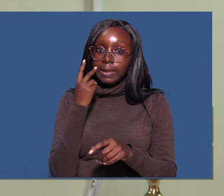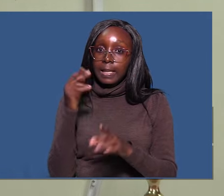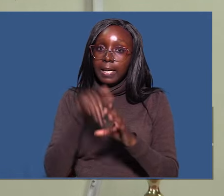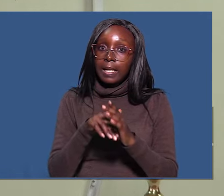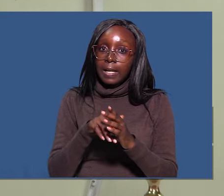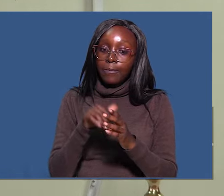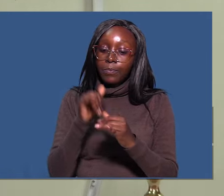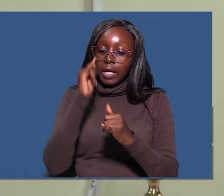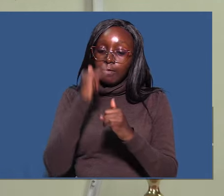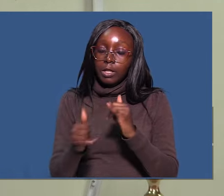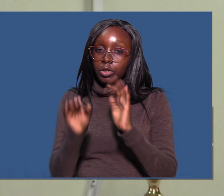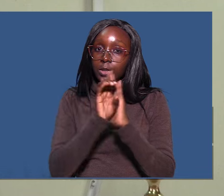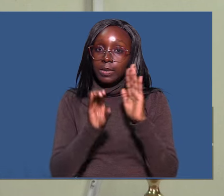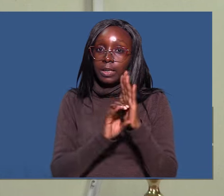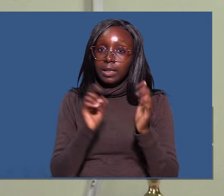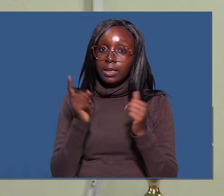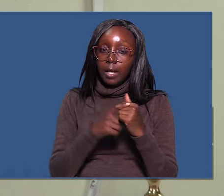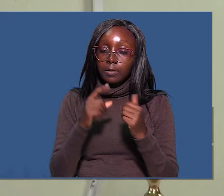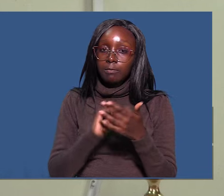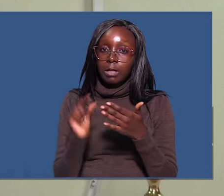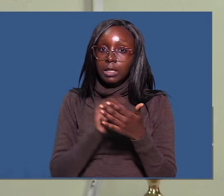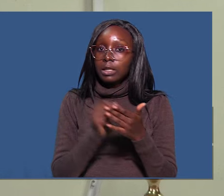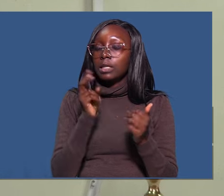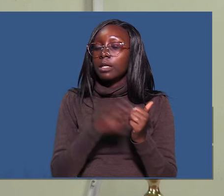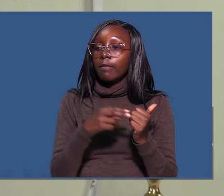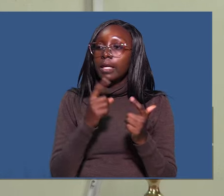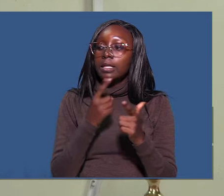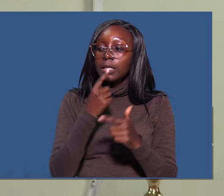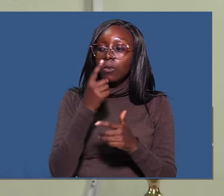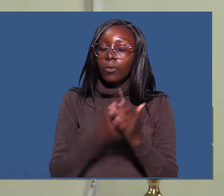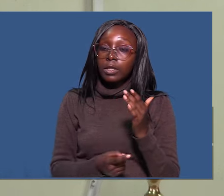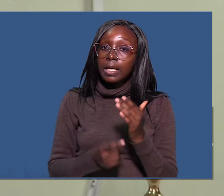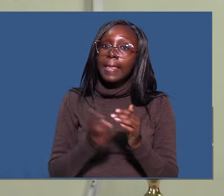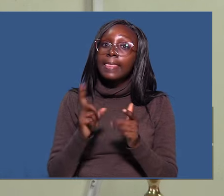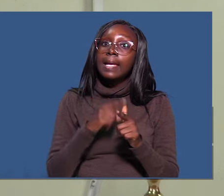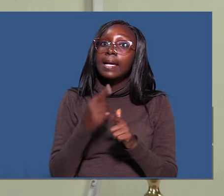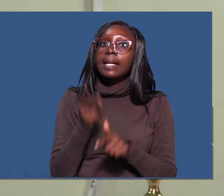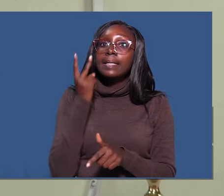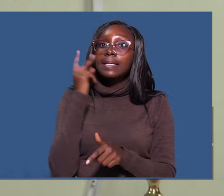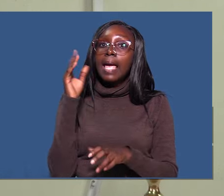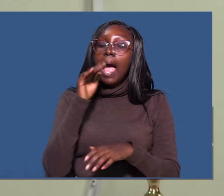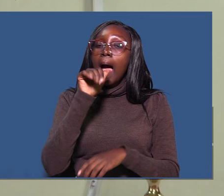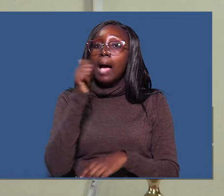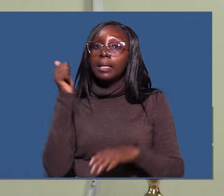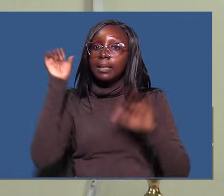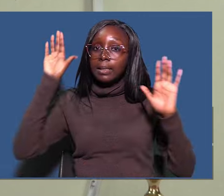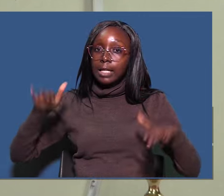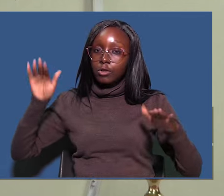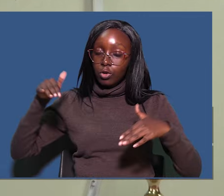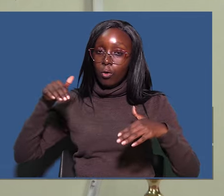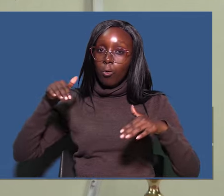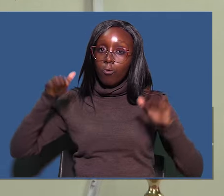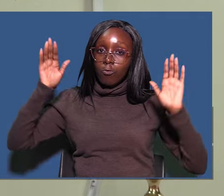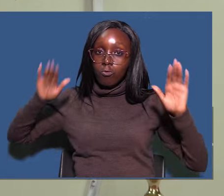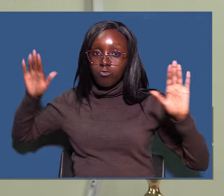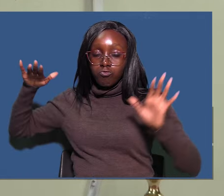14, verse 6 and 7, this is what the Bible says. Then I saw another angel flying in mid-air, and he